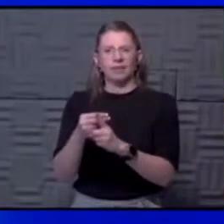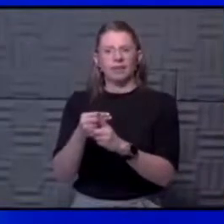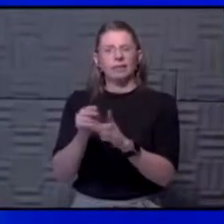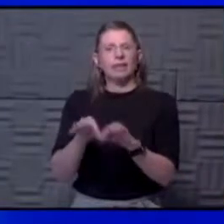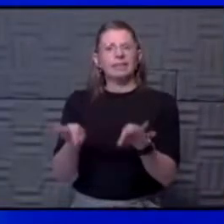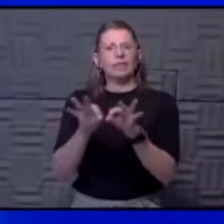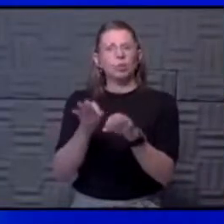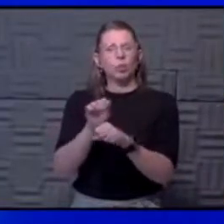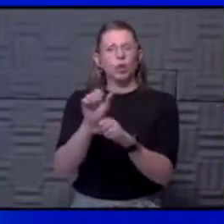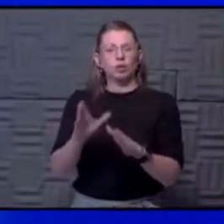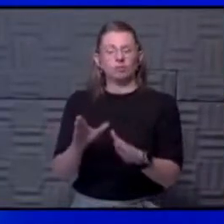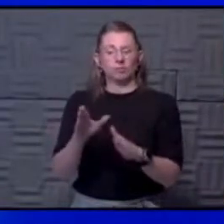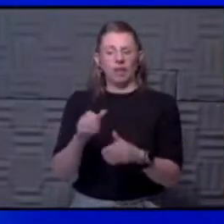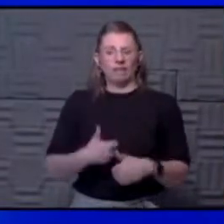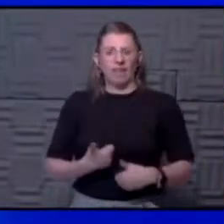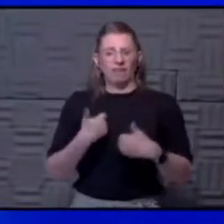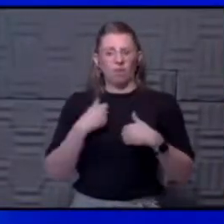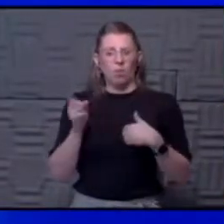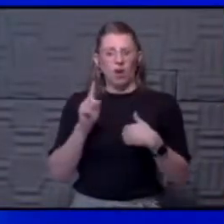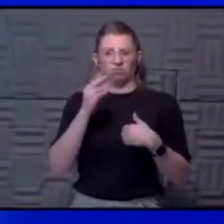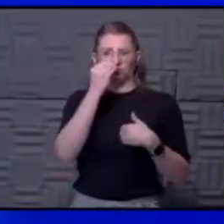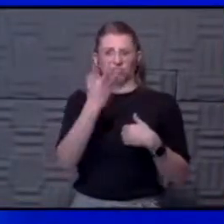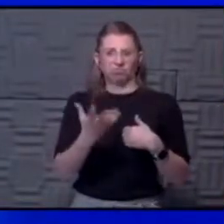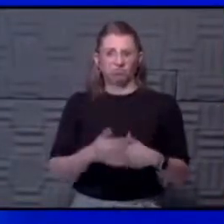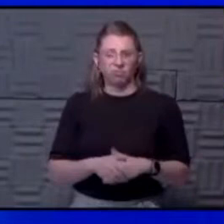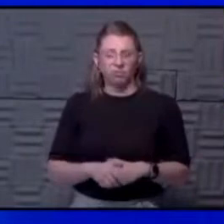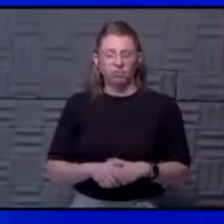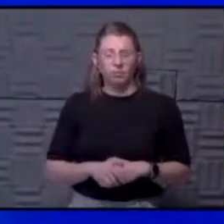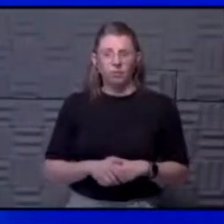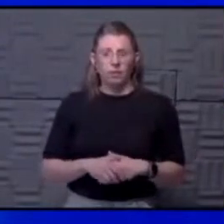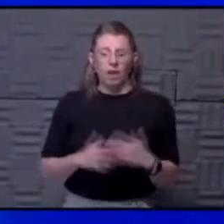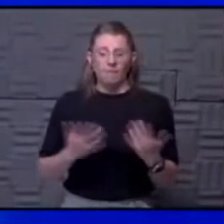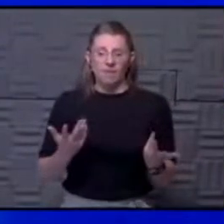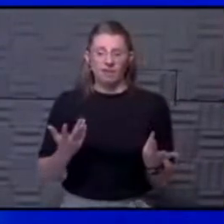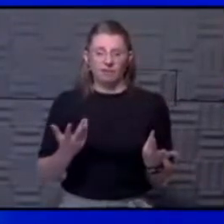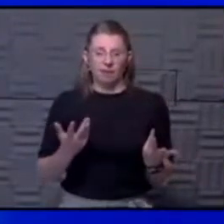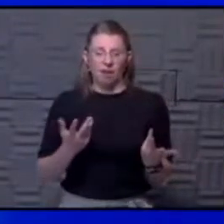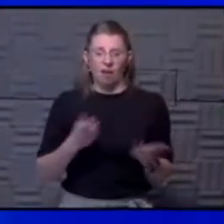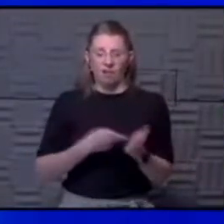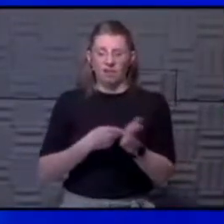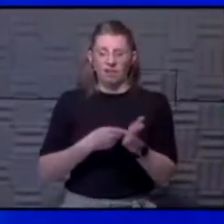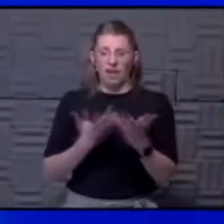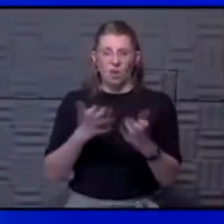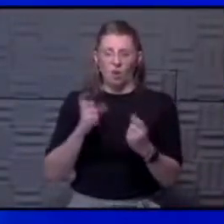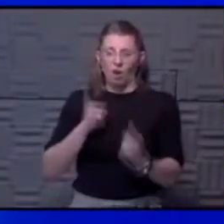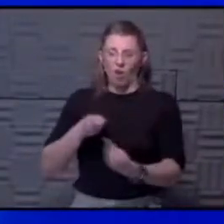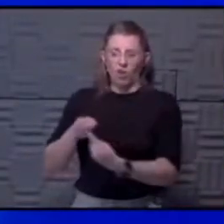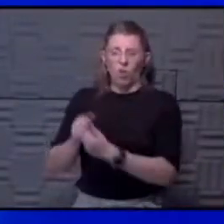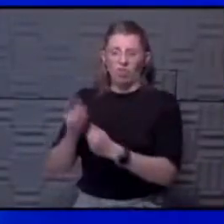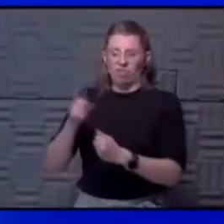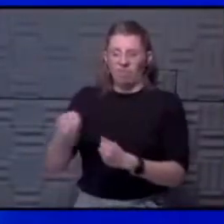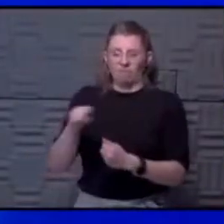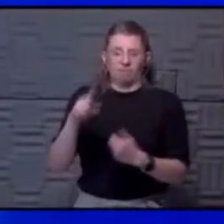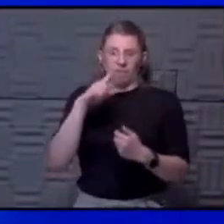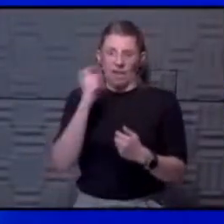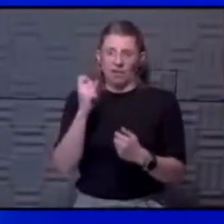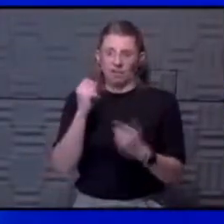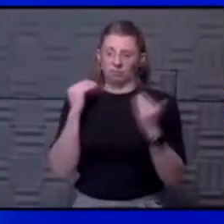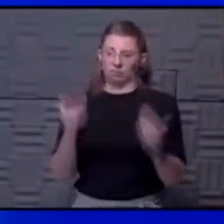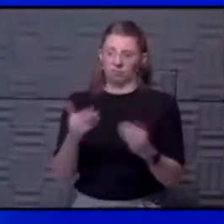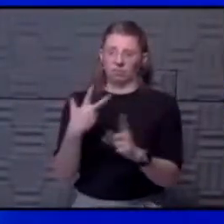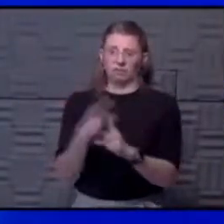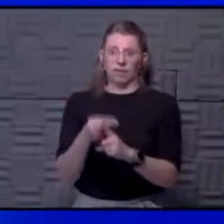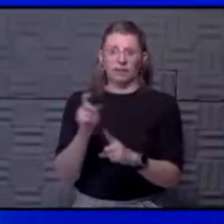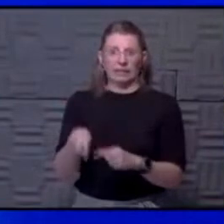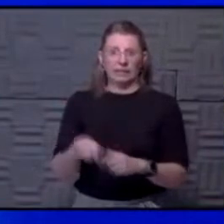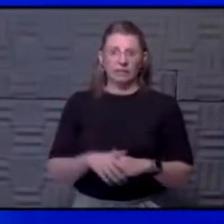lived. And to some degree, I don't know that I would want to argue with that, because these are folks who do need to get vaccinated. And